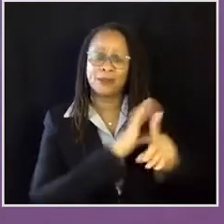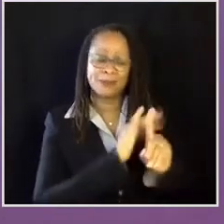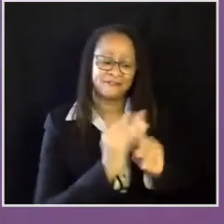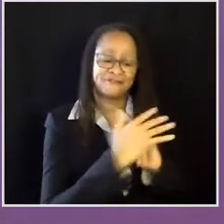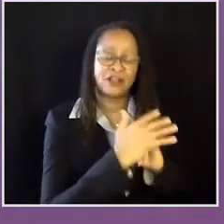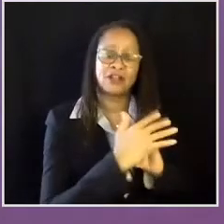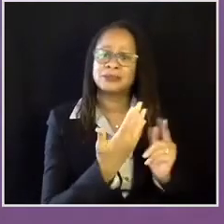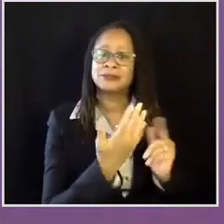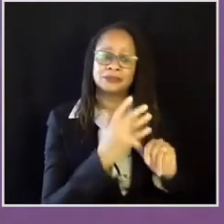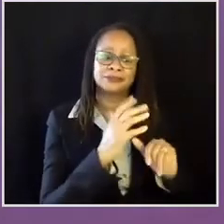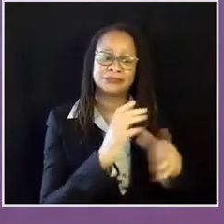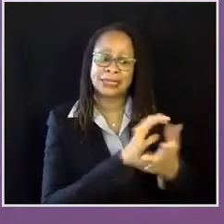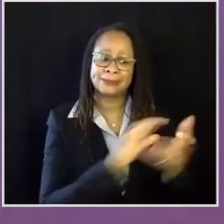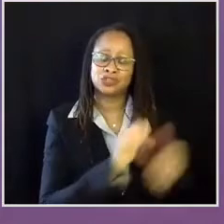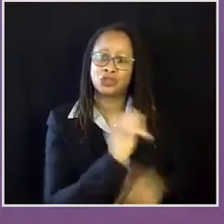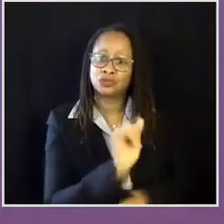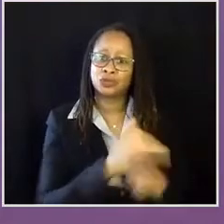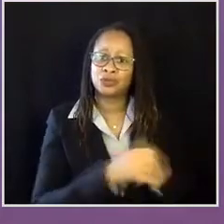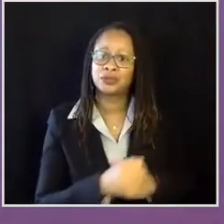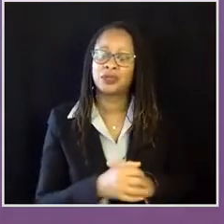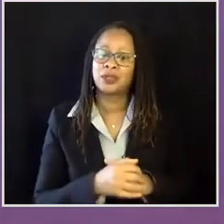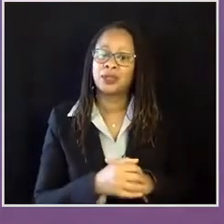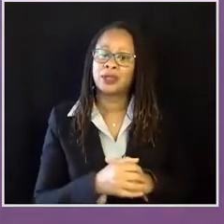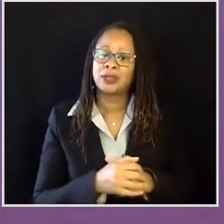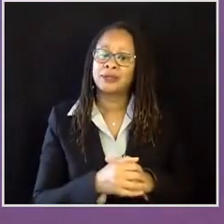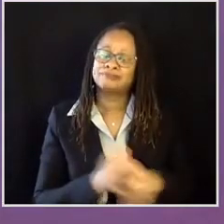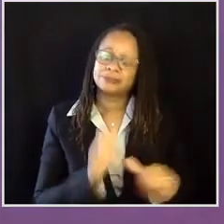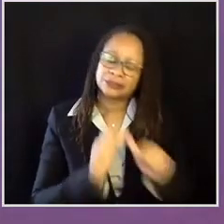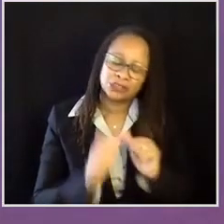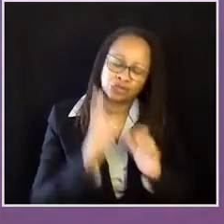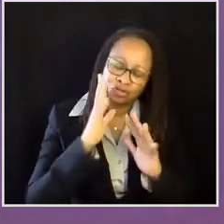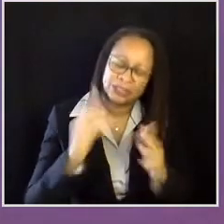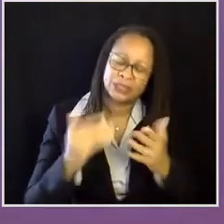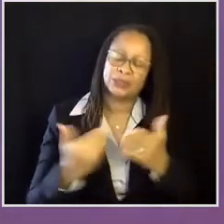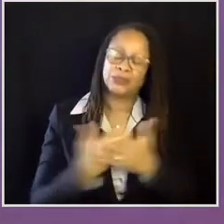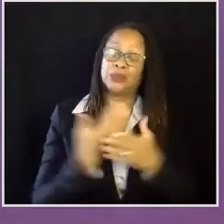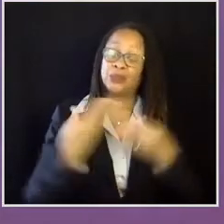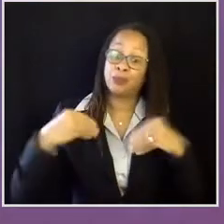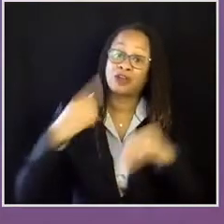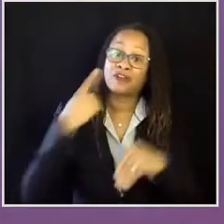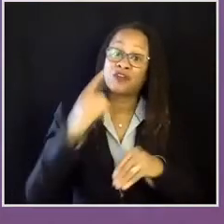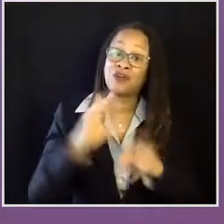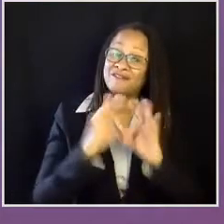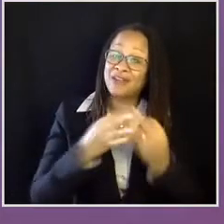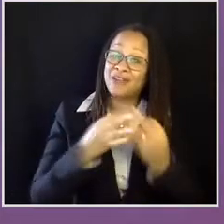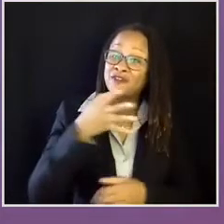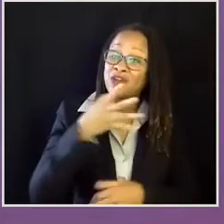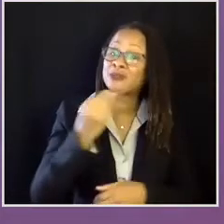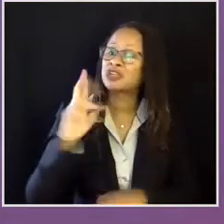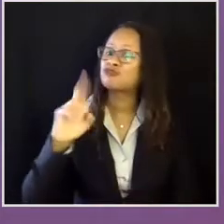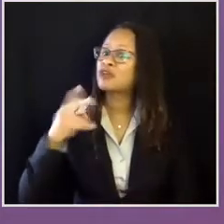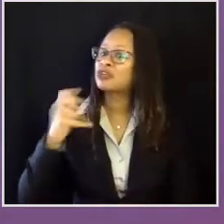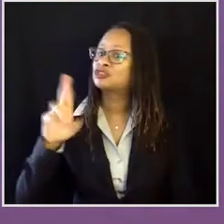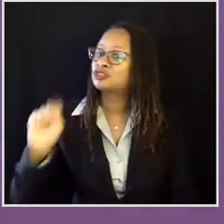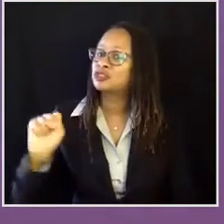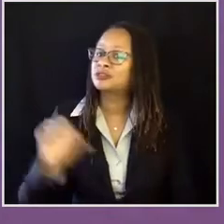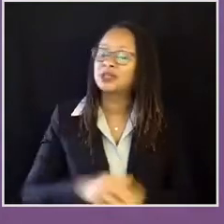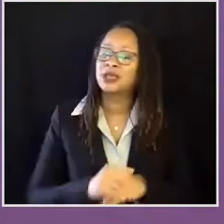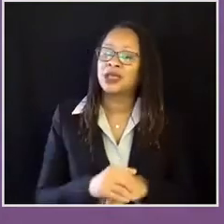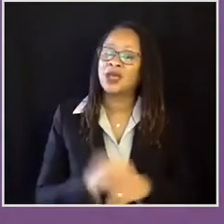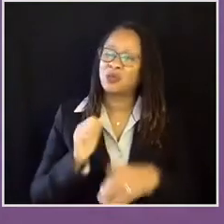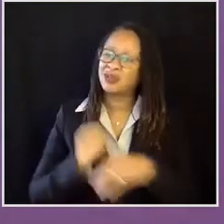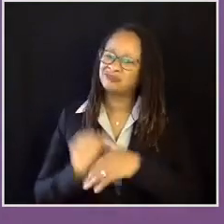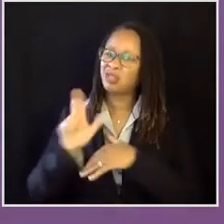well. We'll also create new markets for our family farmers and ranchers. We'll launch a new modern